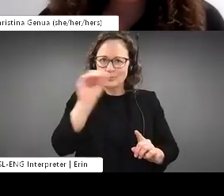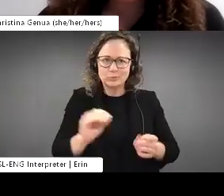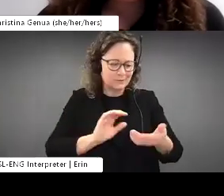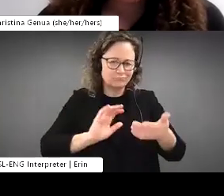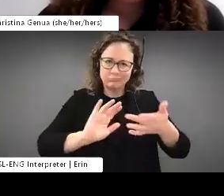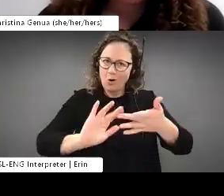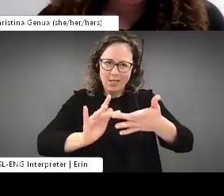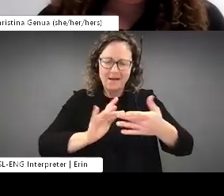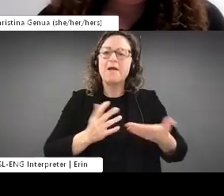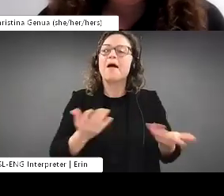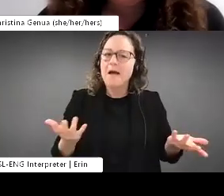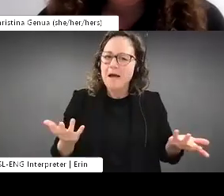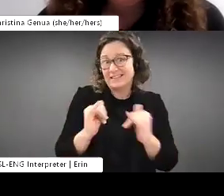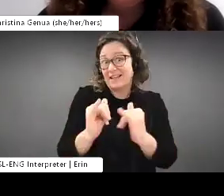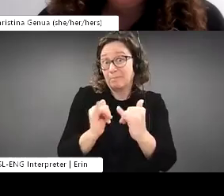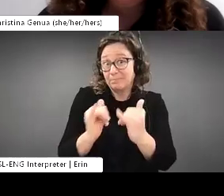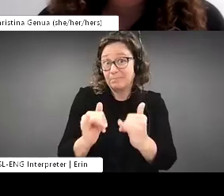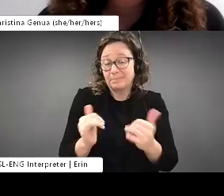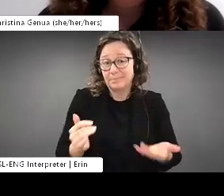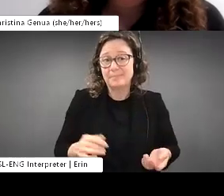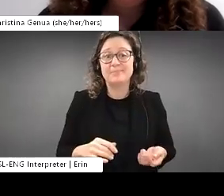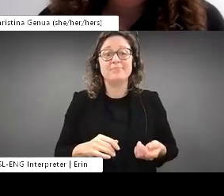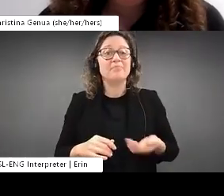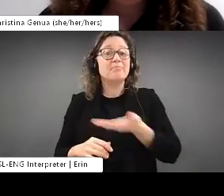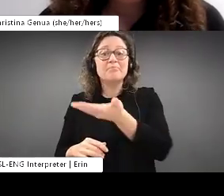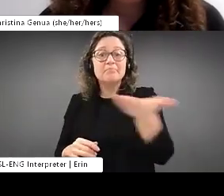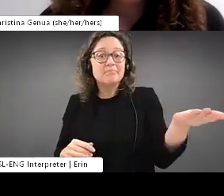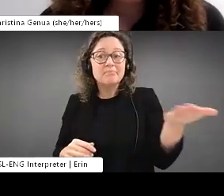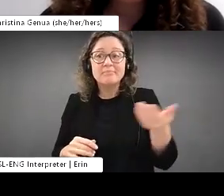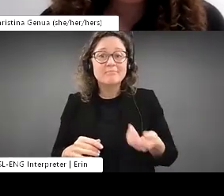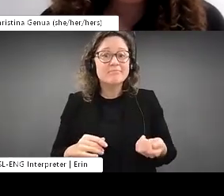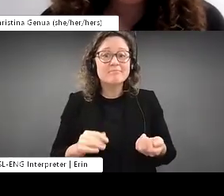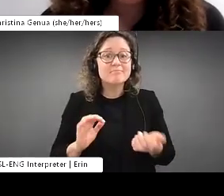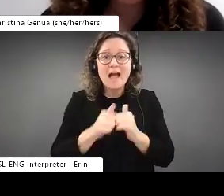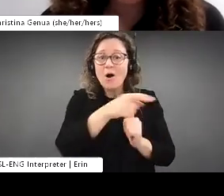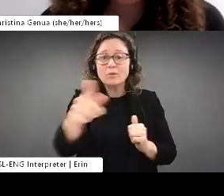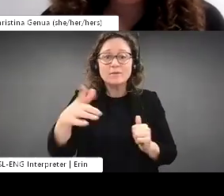convenient. Anyone else have any thoughts on online banking?